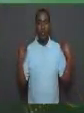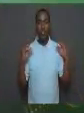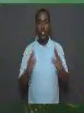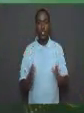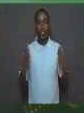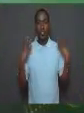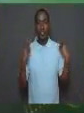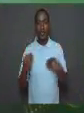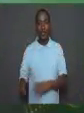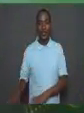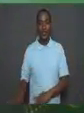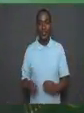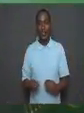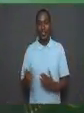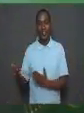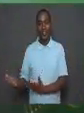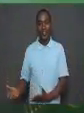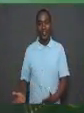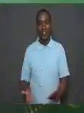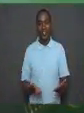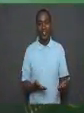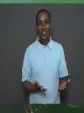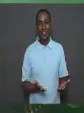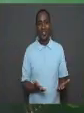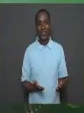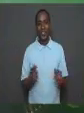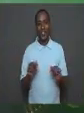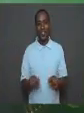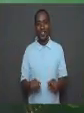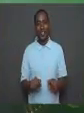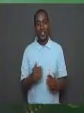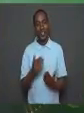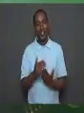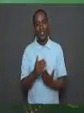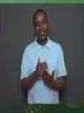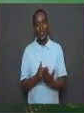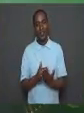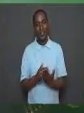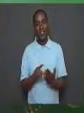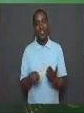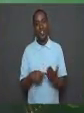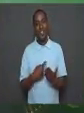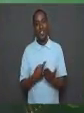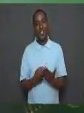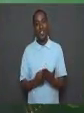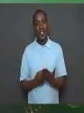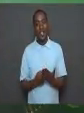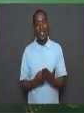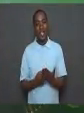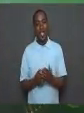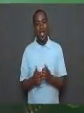Hello, teacher. Hello, students. Welcome to today's lesson on